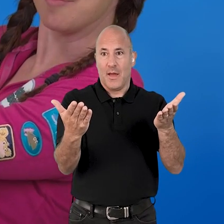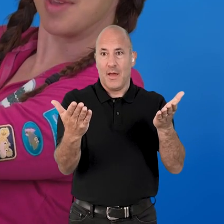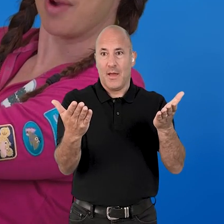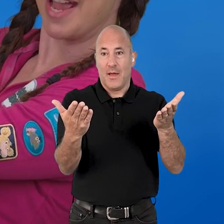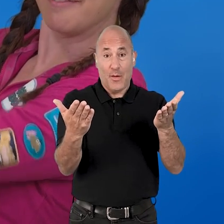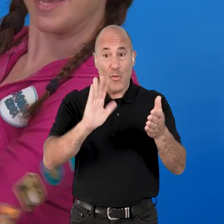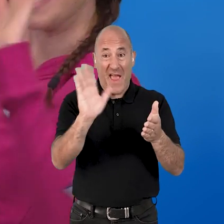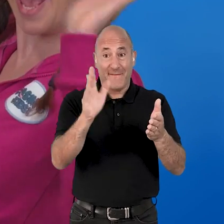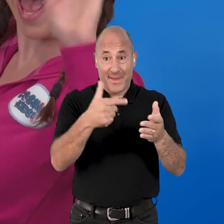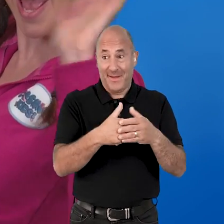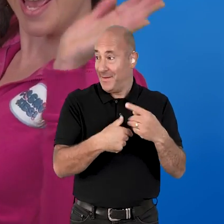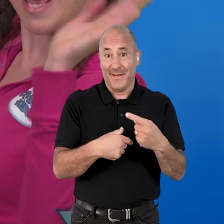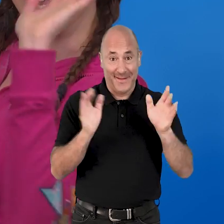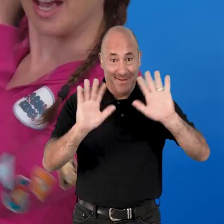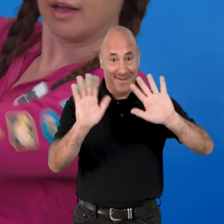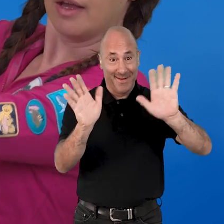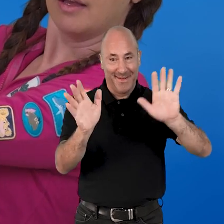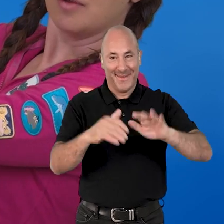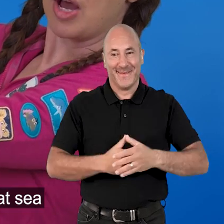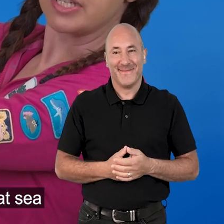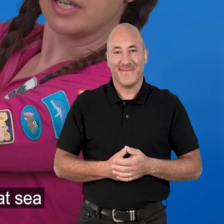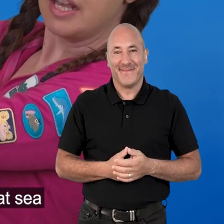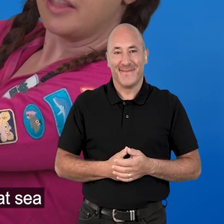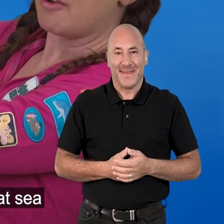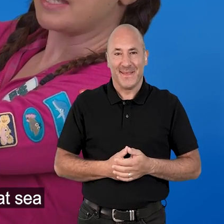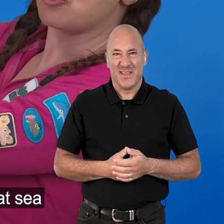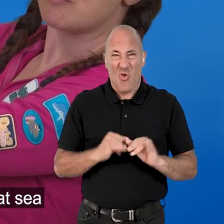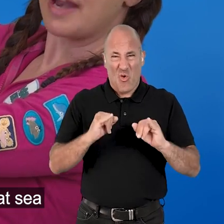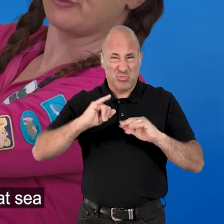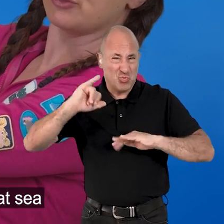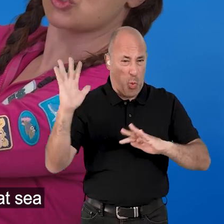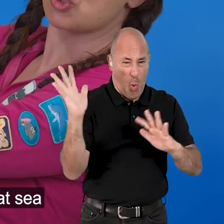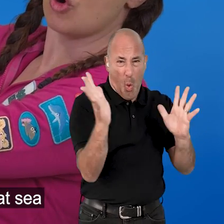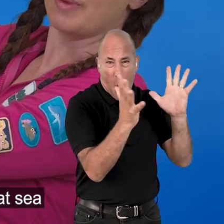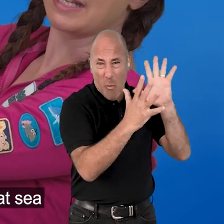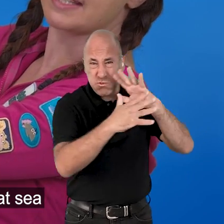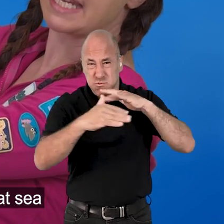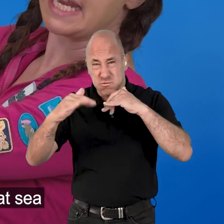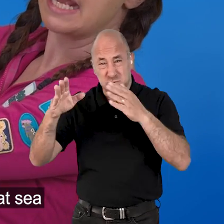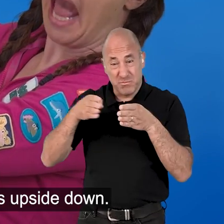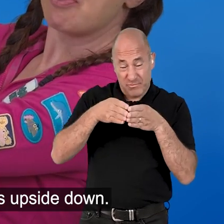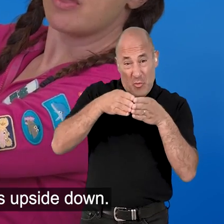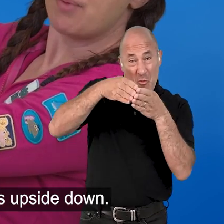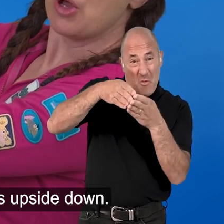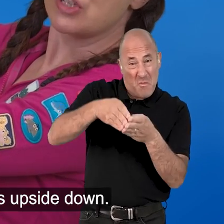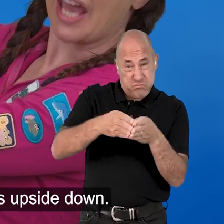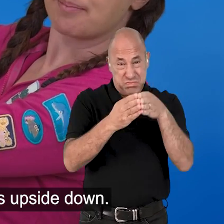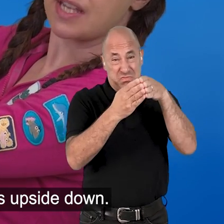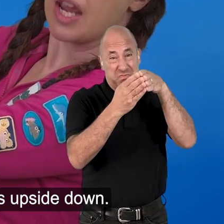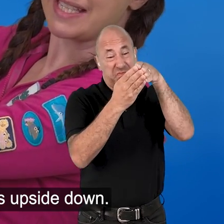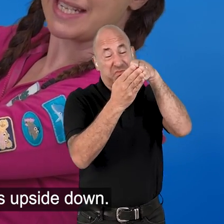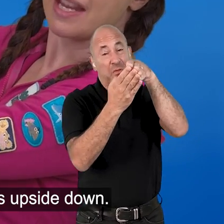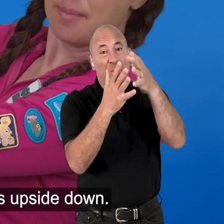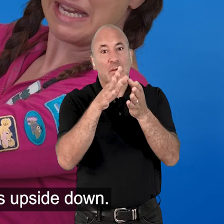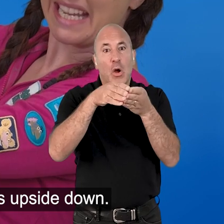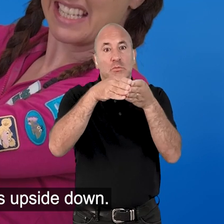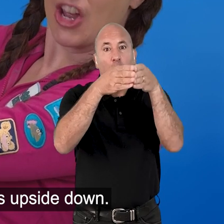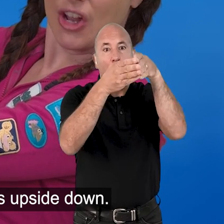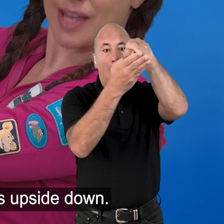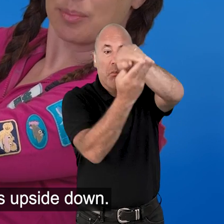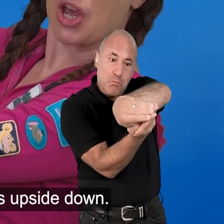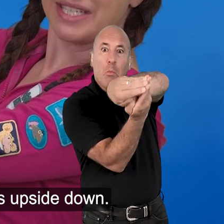and give me a wave. Yay! But there is a dreadful storm at sea, and the boat capsizes,